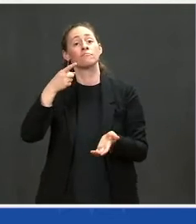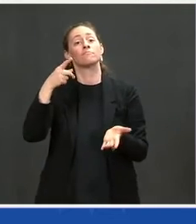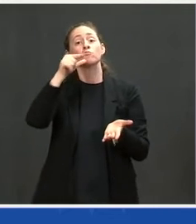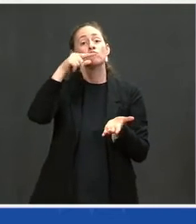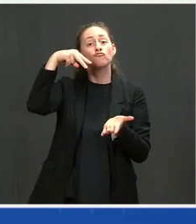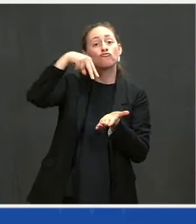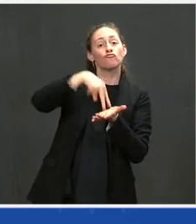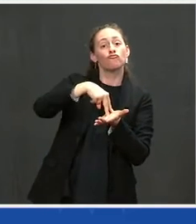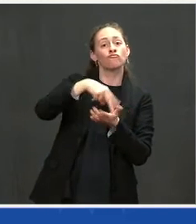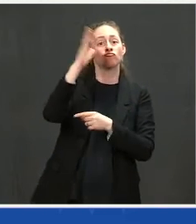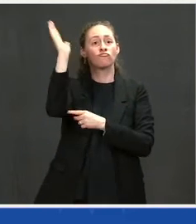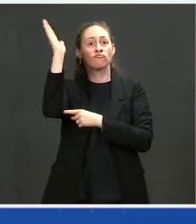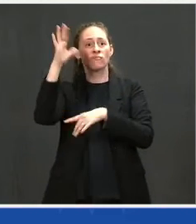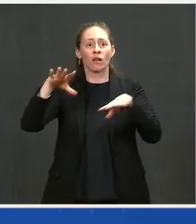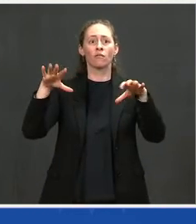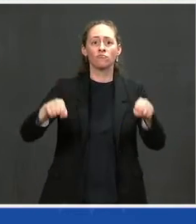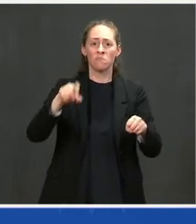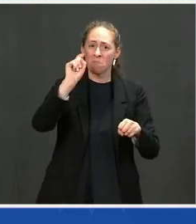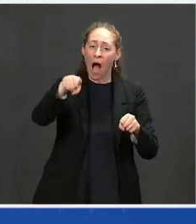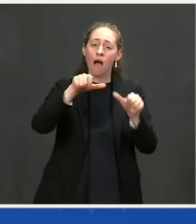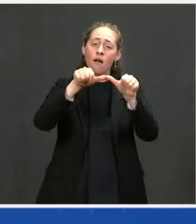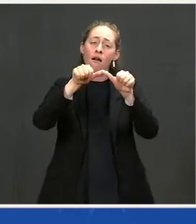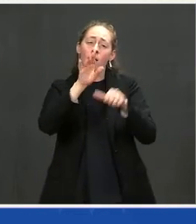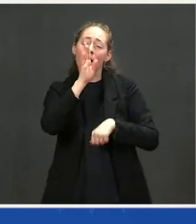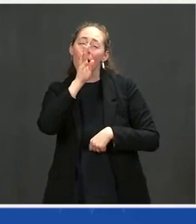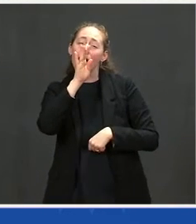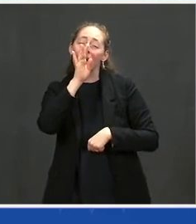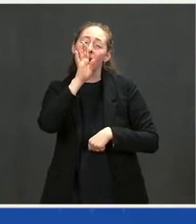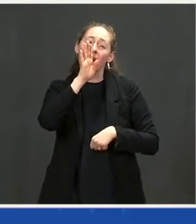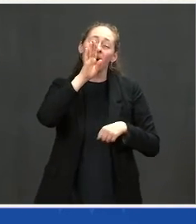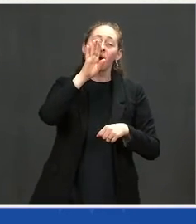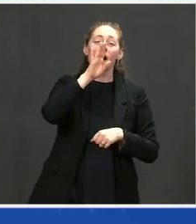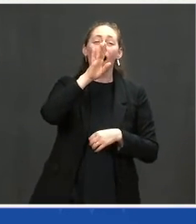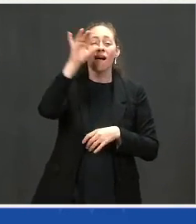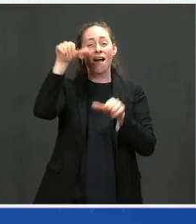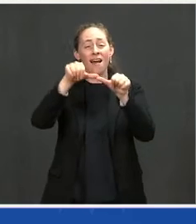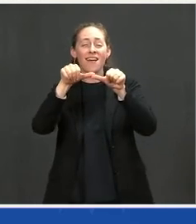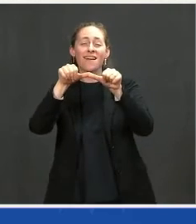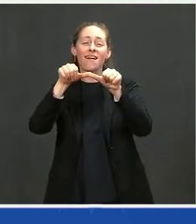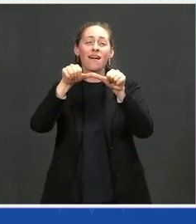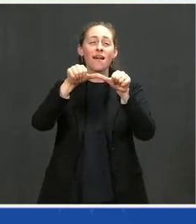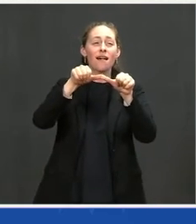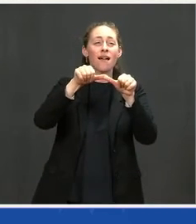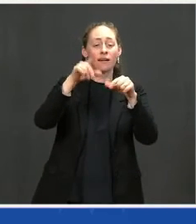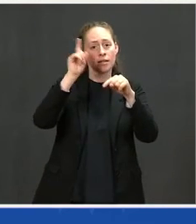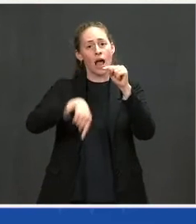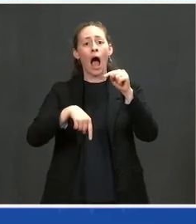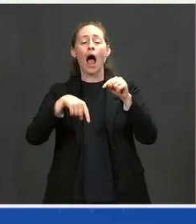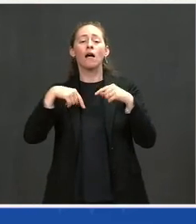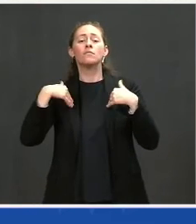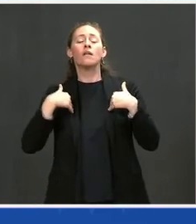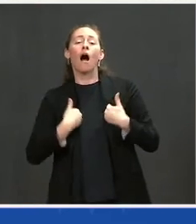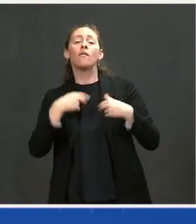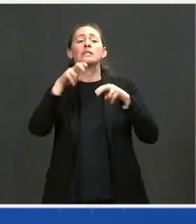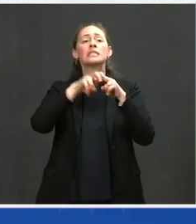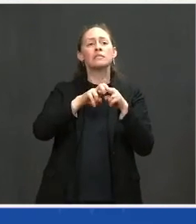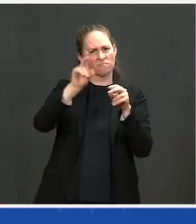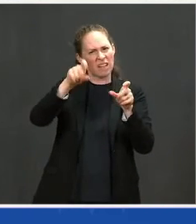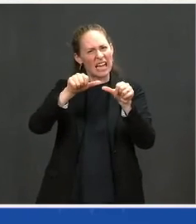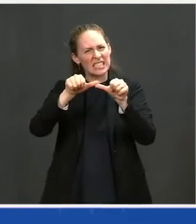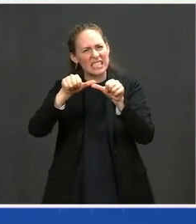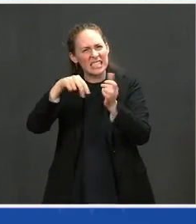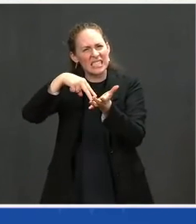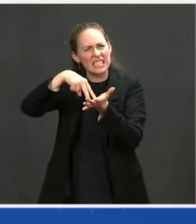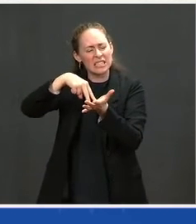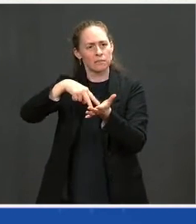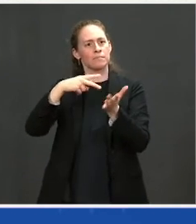collapsed. And guess what? People got tired of talking and tired of collapsing. Filibusters broke down and we were able to break the filibuster, get a quorum, and